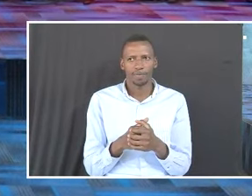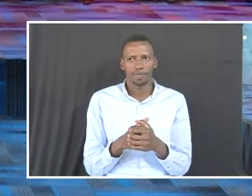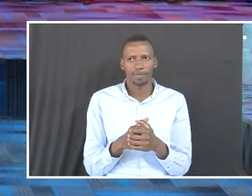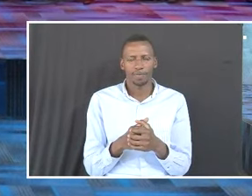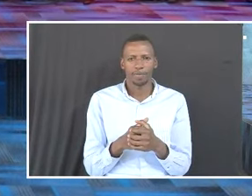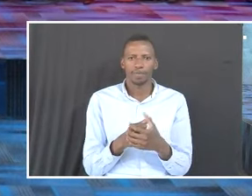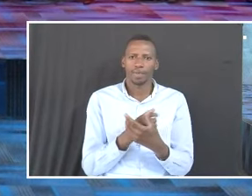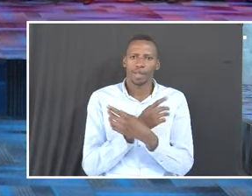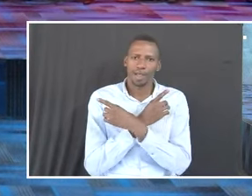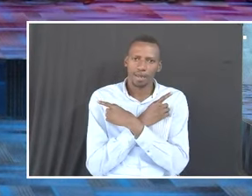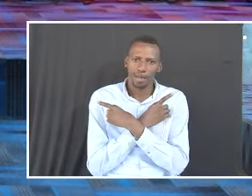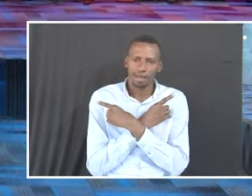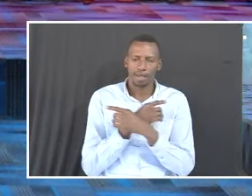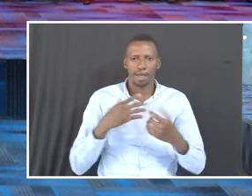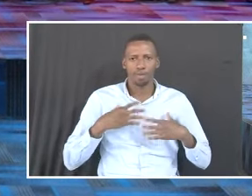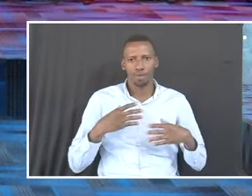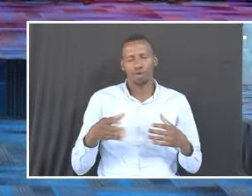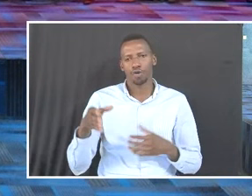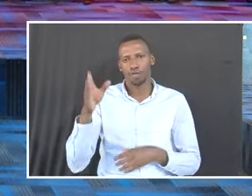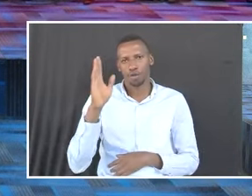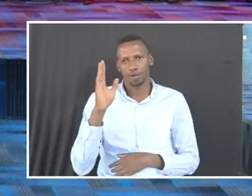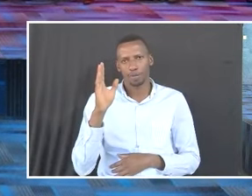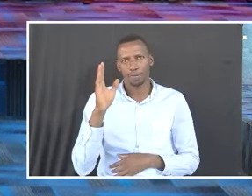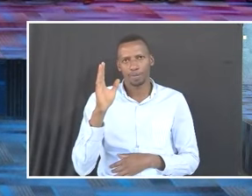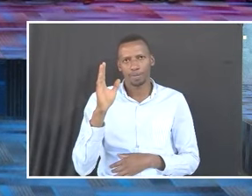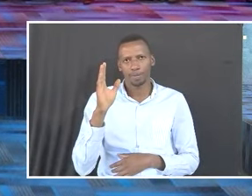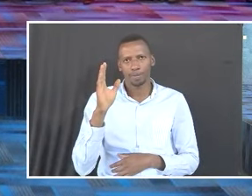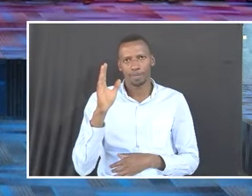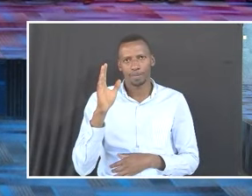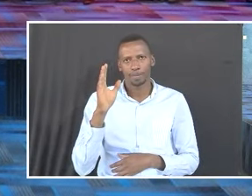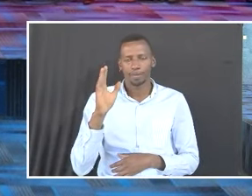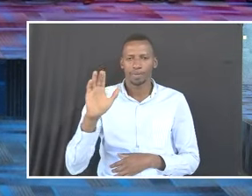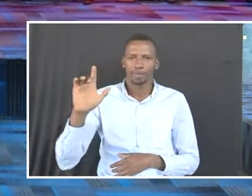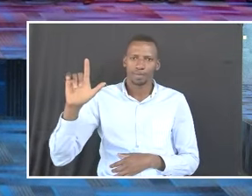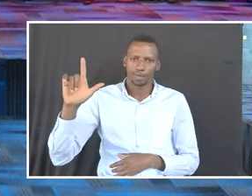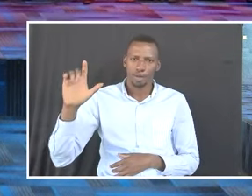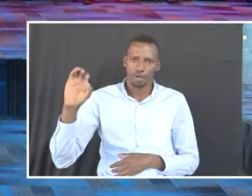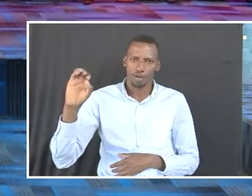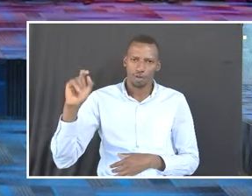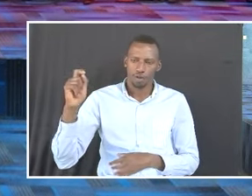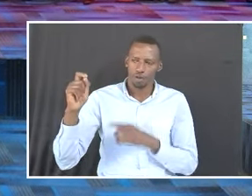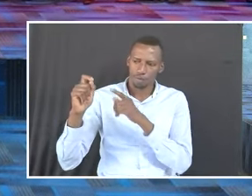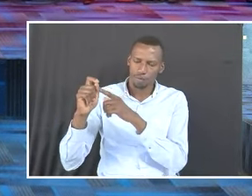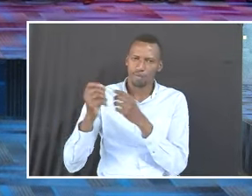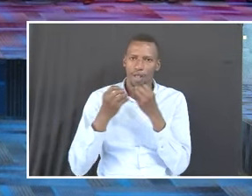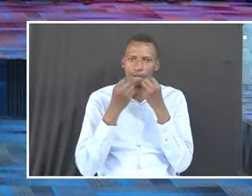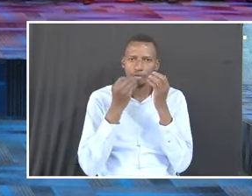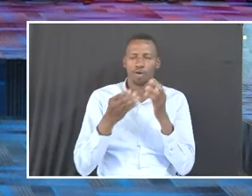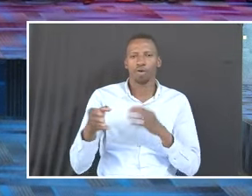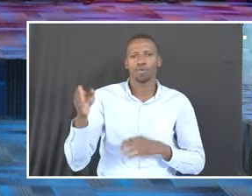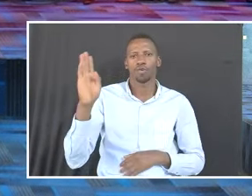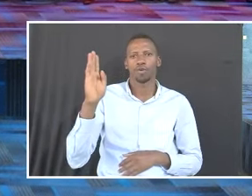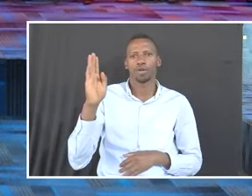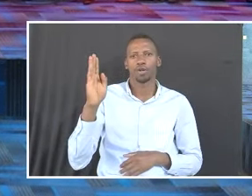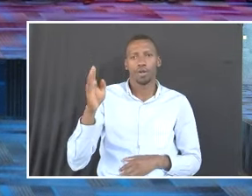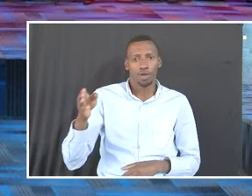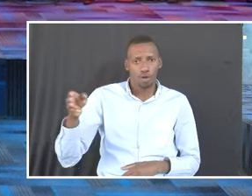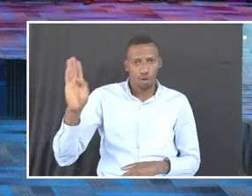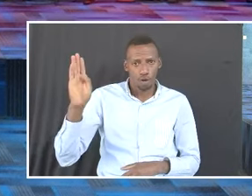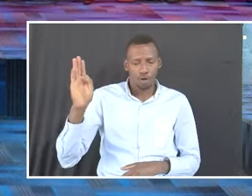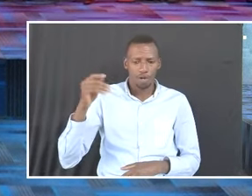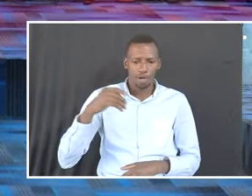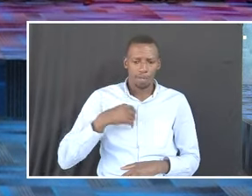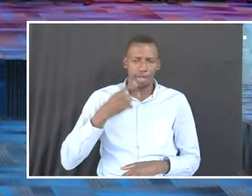Dear people of God, Lot told God, God, I have found favor in